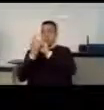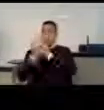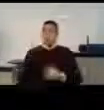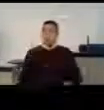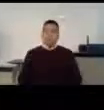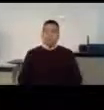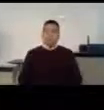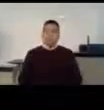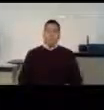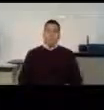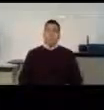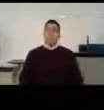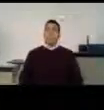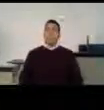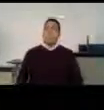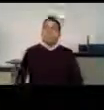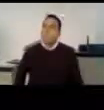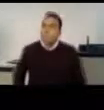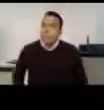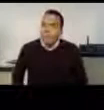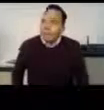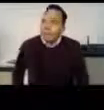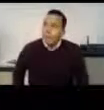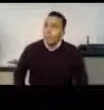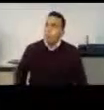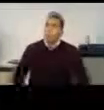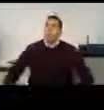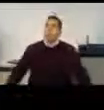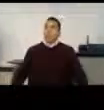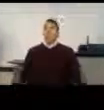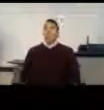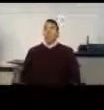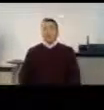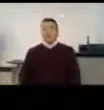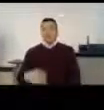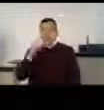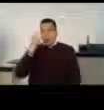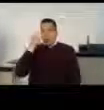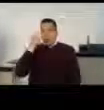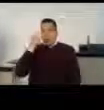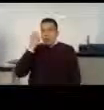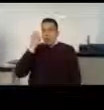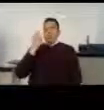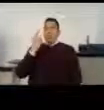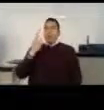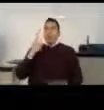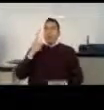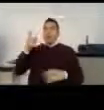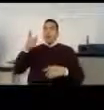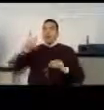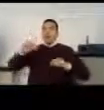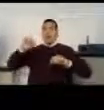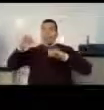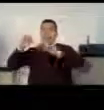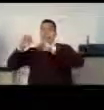that you need to know, though, is you can set up all the best systems in the world, but once your student goes off to college,